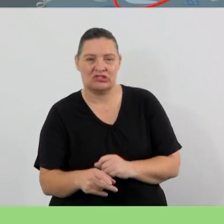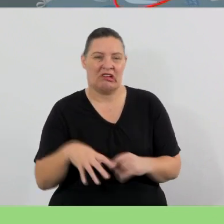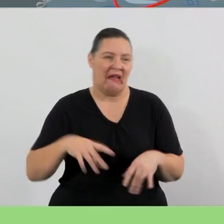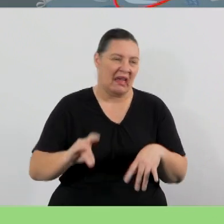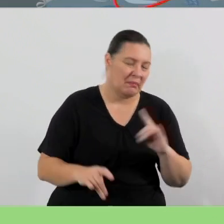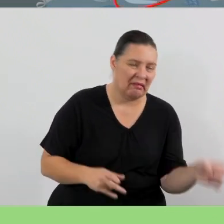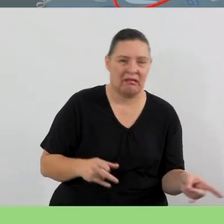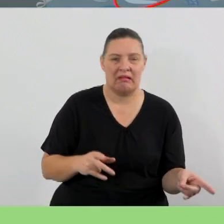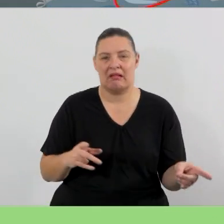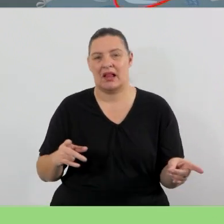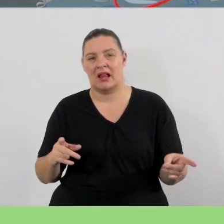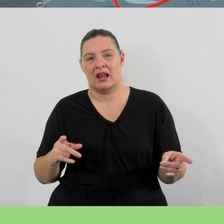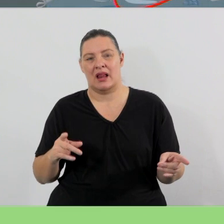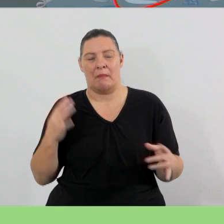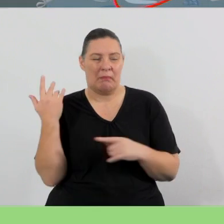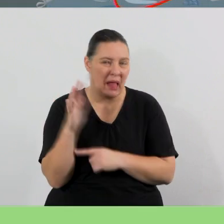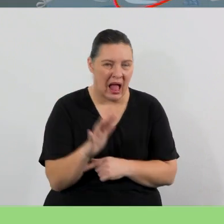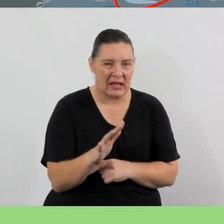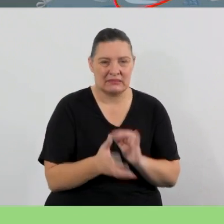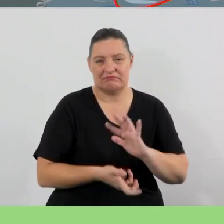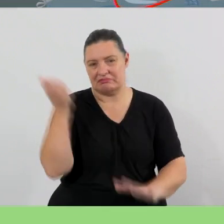the animals that live in the water.